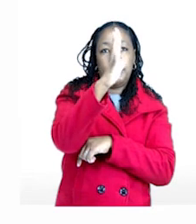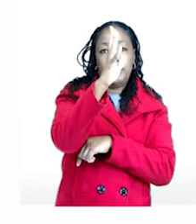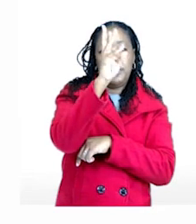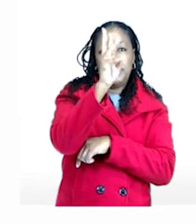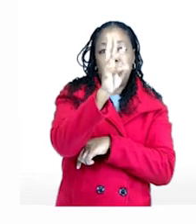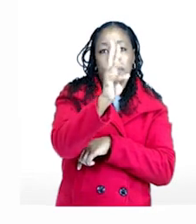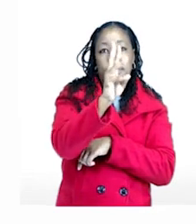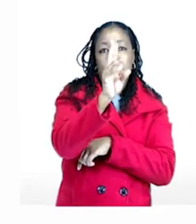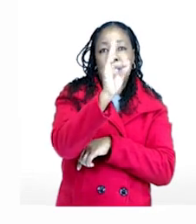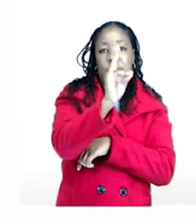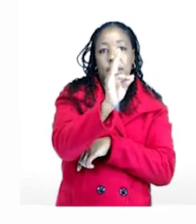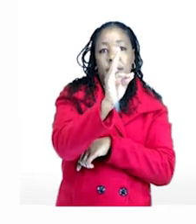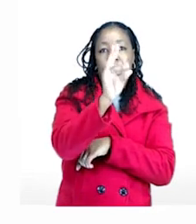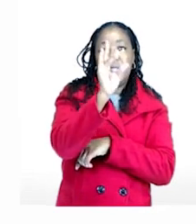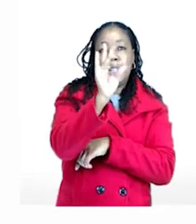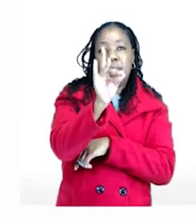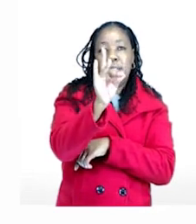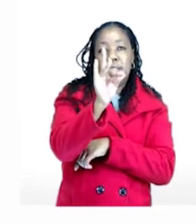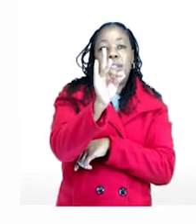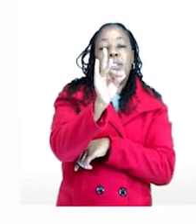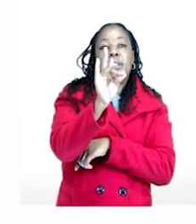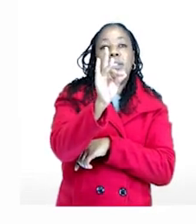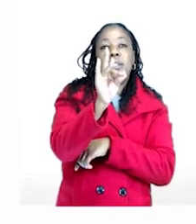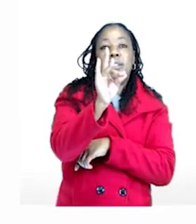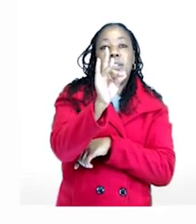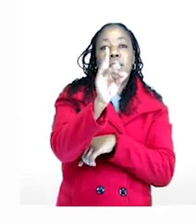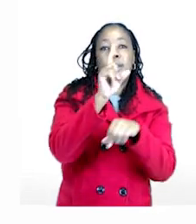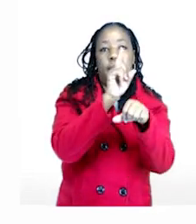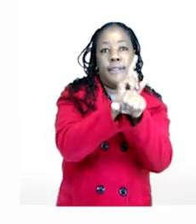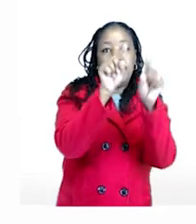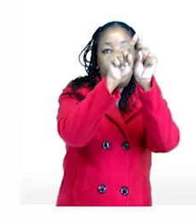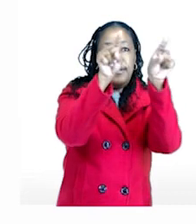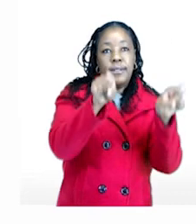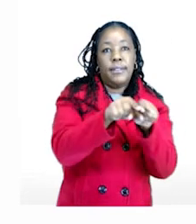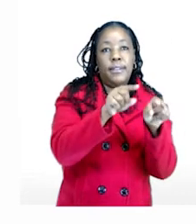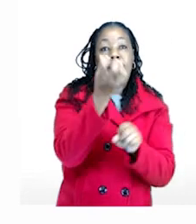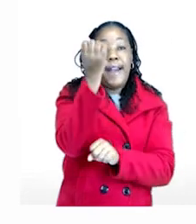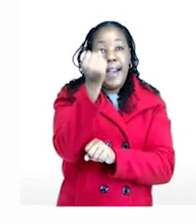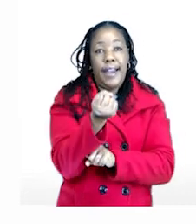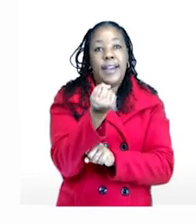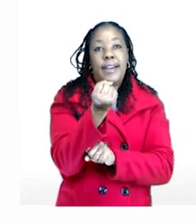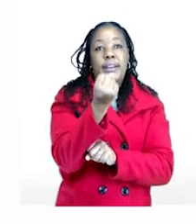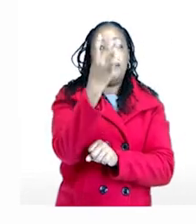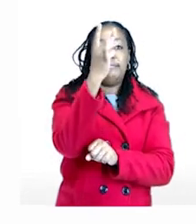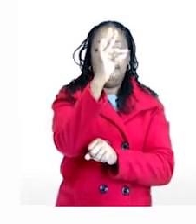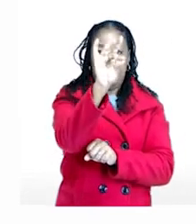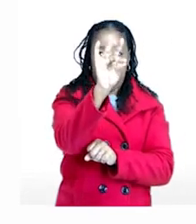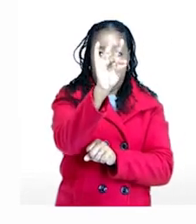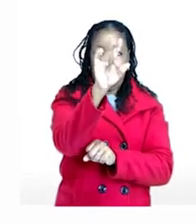5, 6, 7, 8. So the first block has 8 dots in